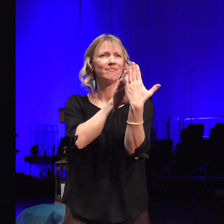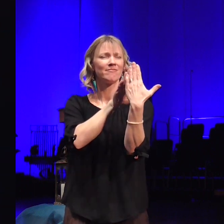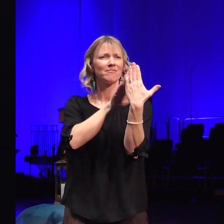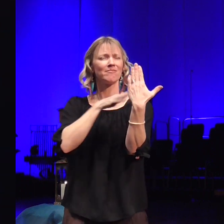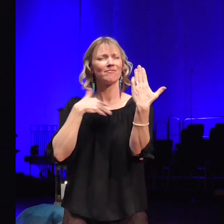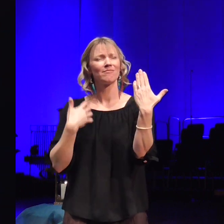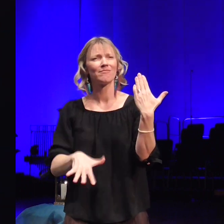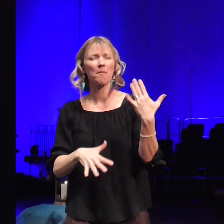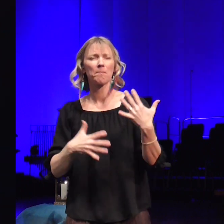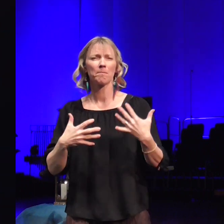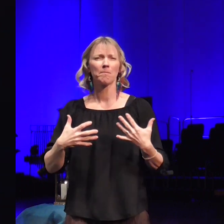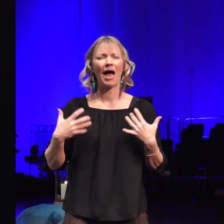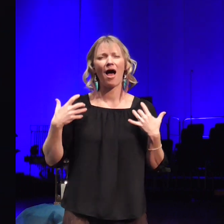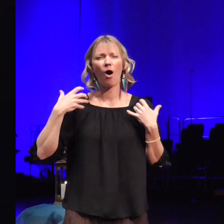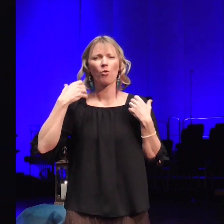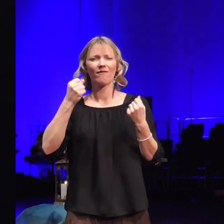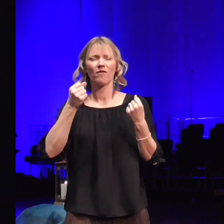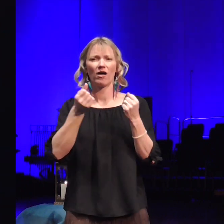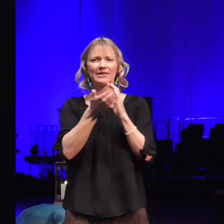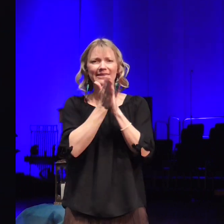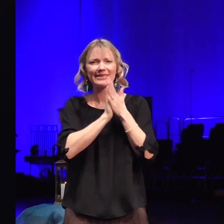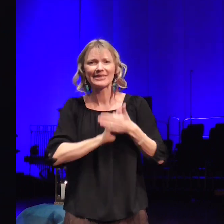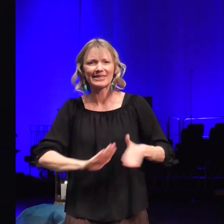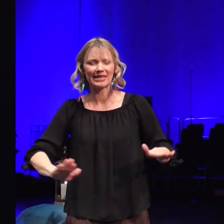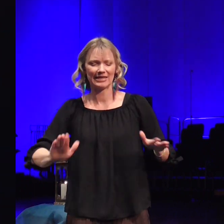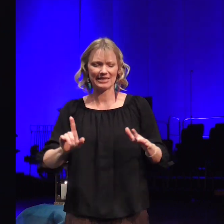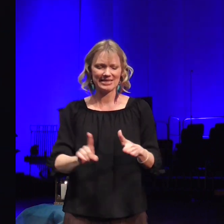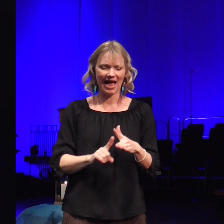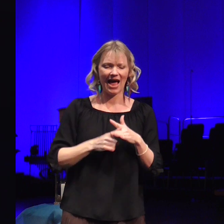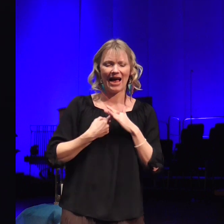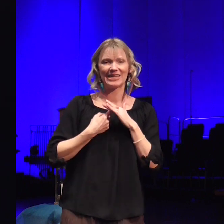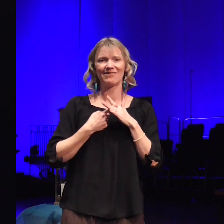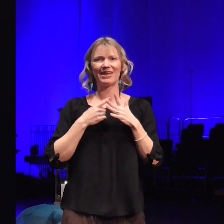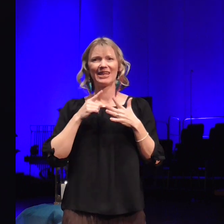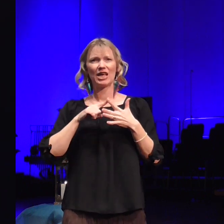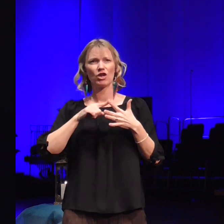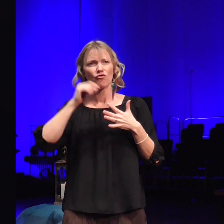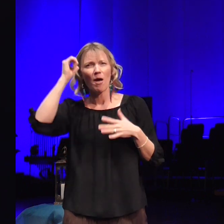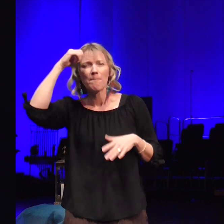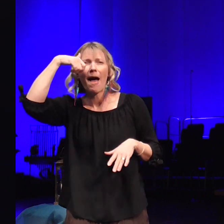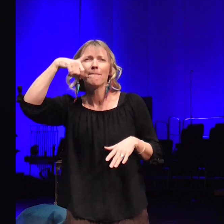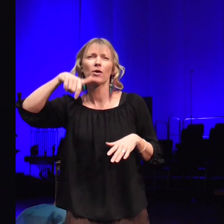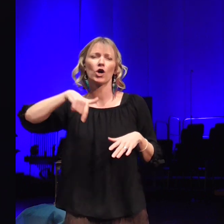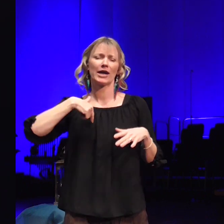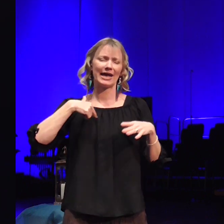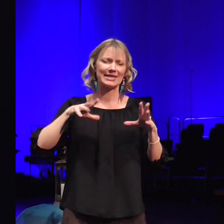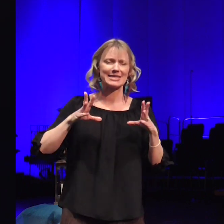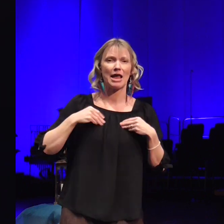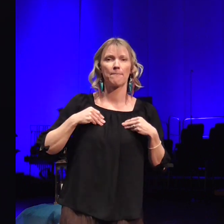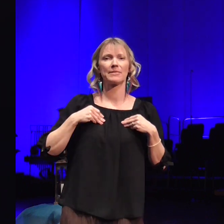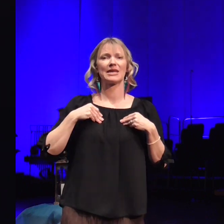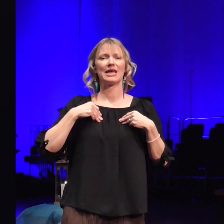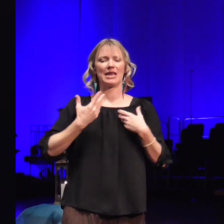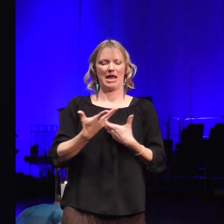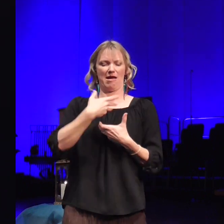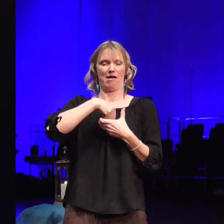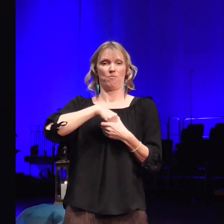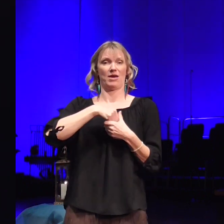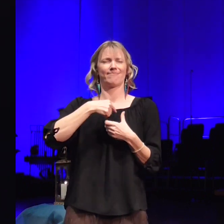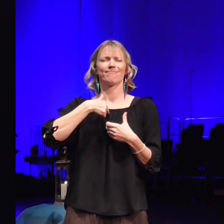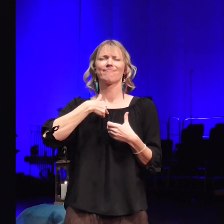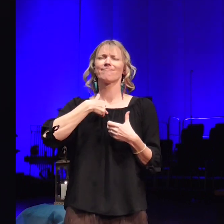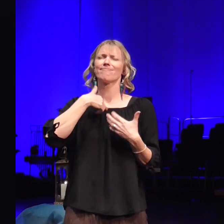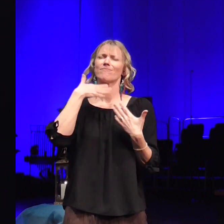powerful stillness, activated, remembered, accepted, and embraced. And I am